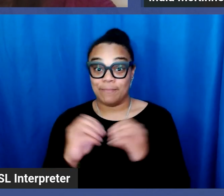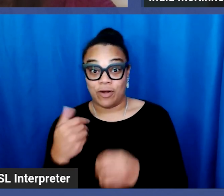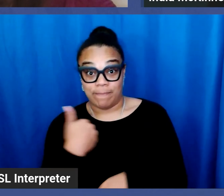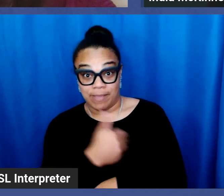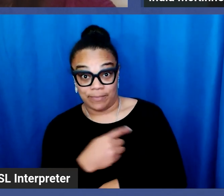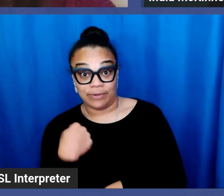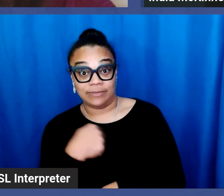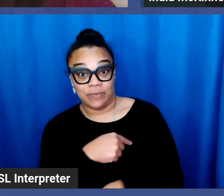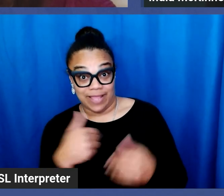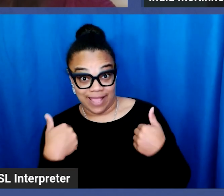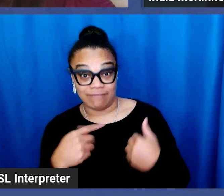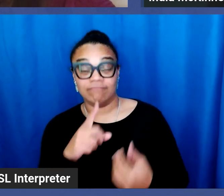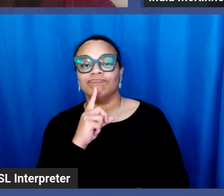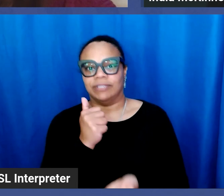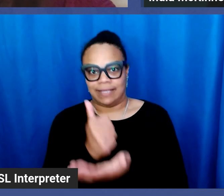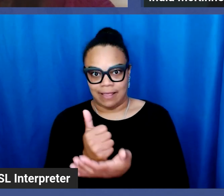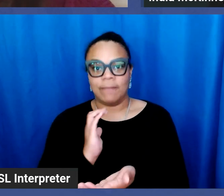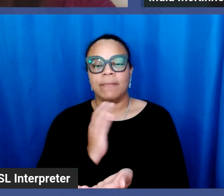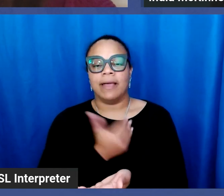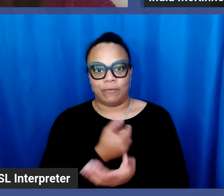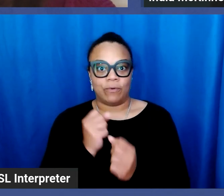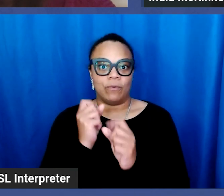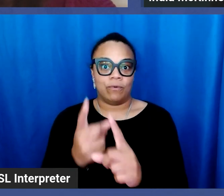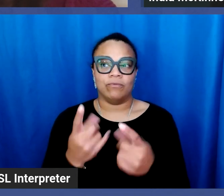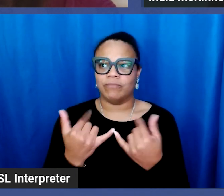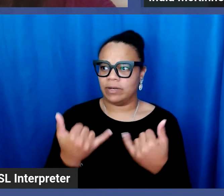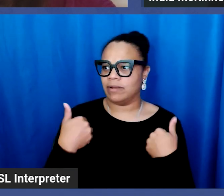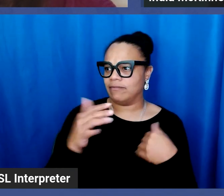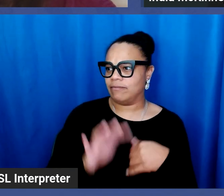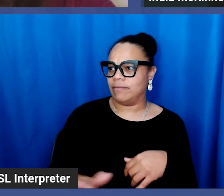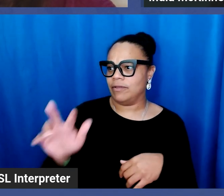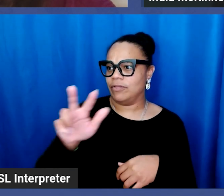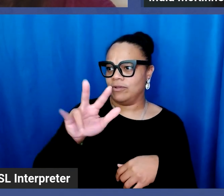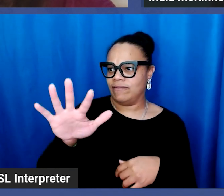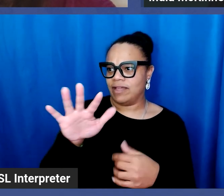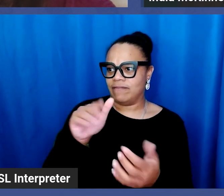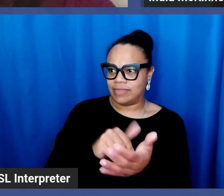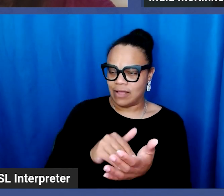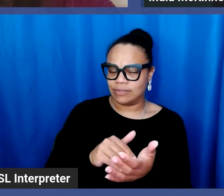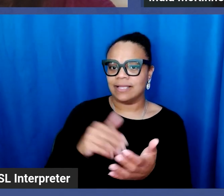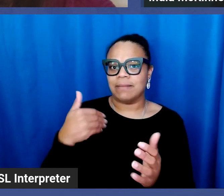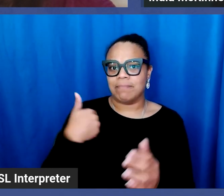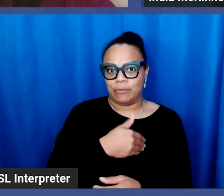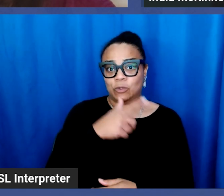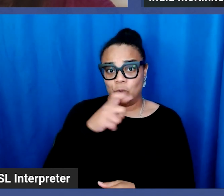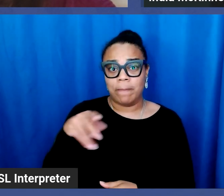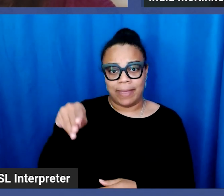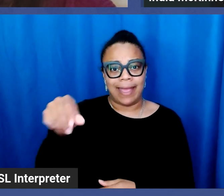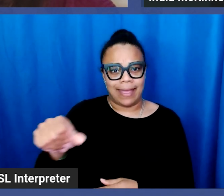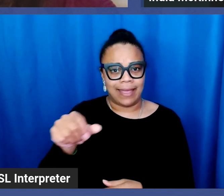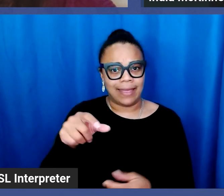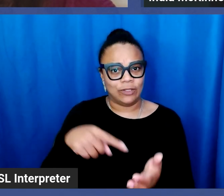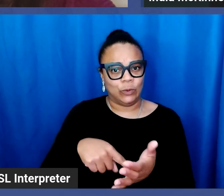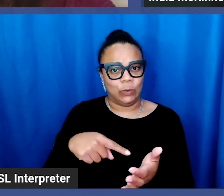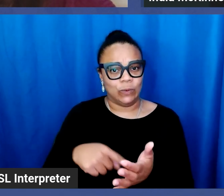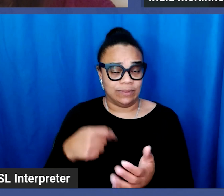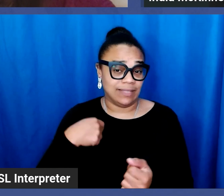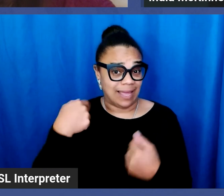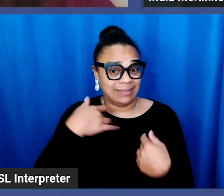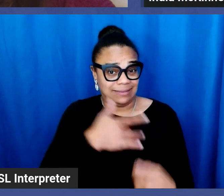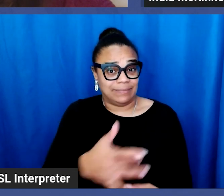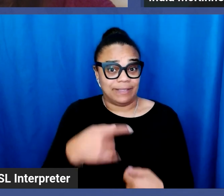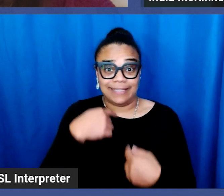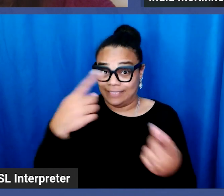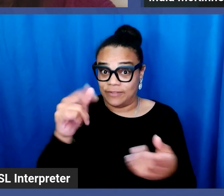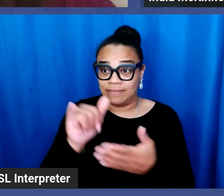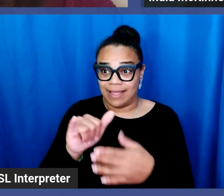that we have actually really help our cause. We currently have about 35,000 dues paying members, and that's a thing that I say when I go to DC. So if we can get